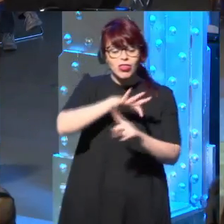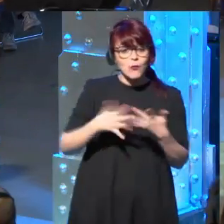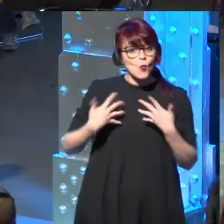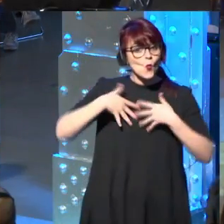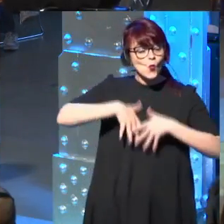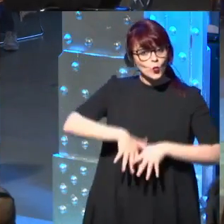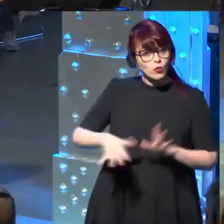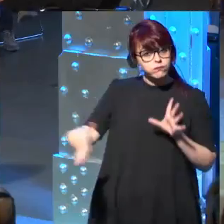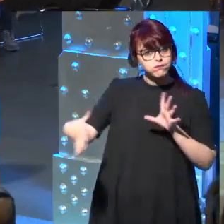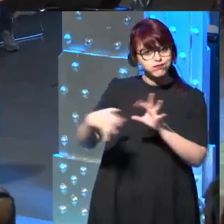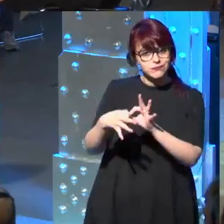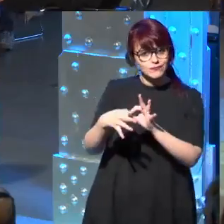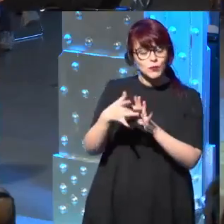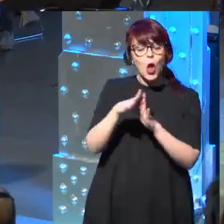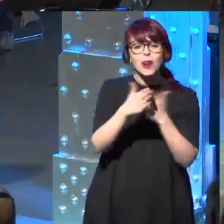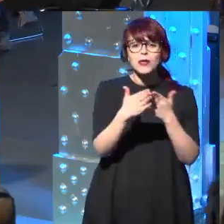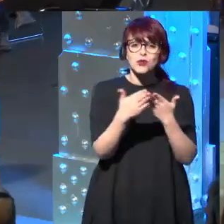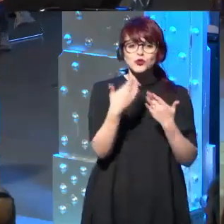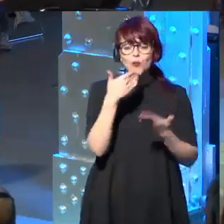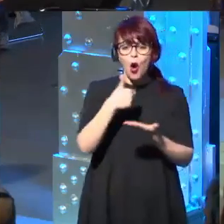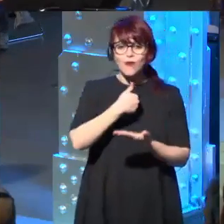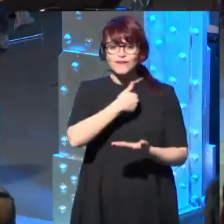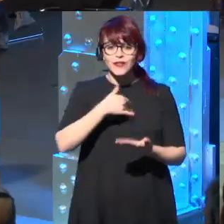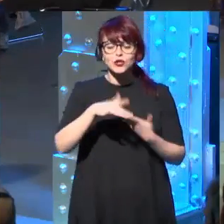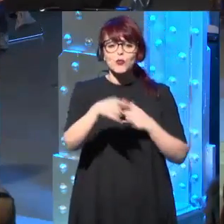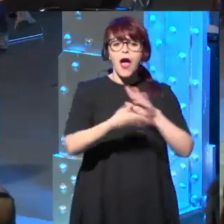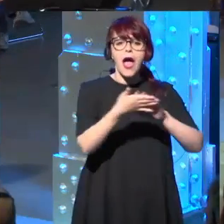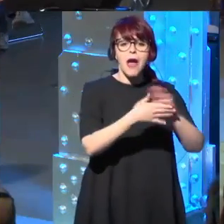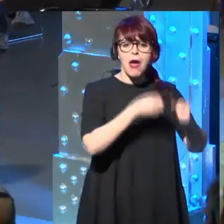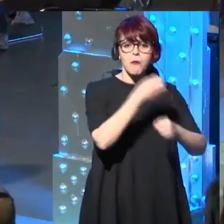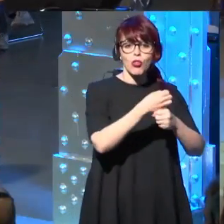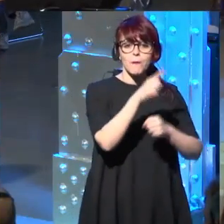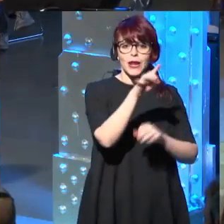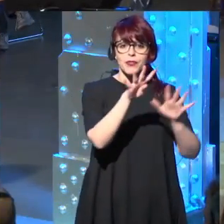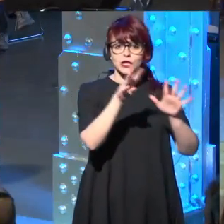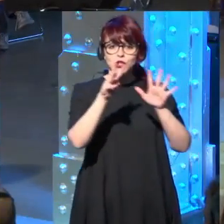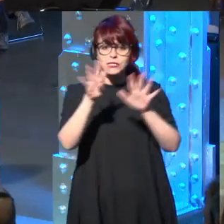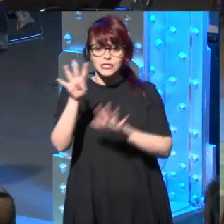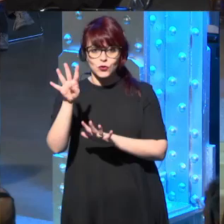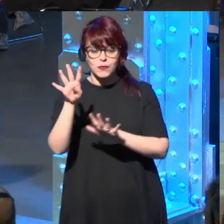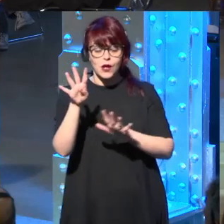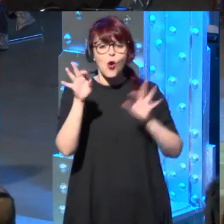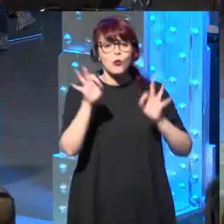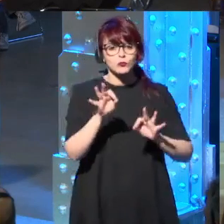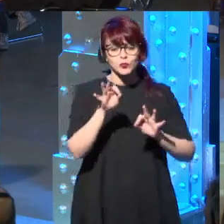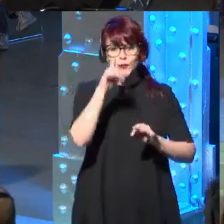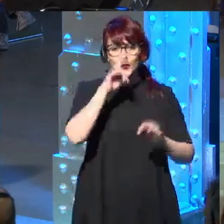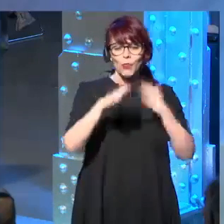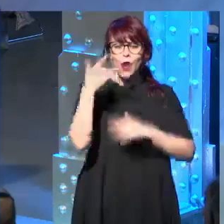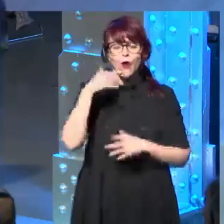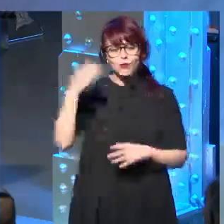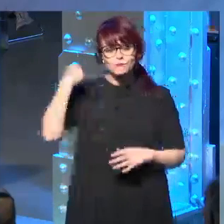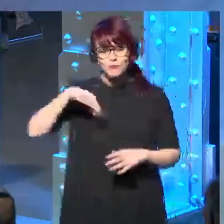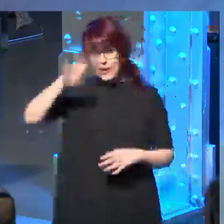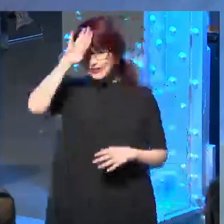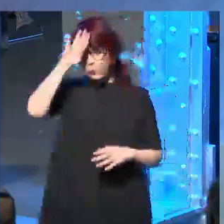sides. You ask about wells. In 1988, I was trying to finish my black book in Istanbul, and then in the land next to